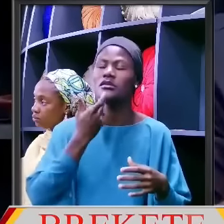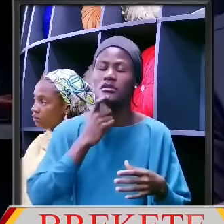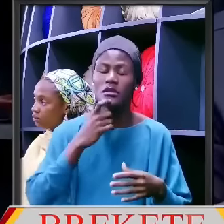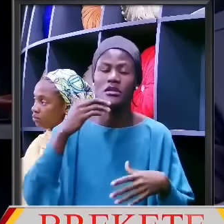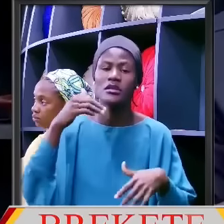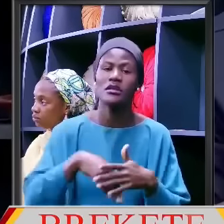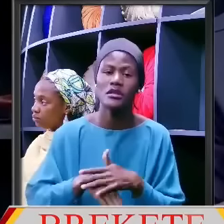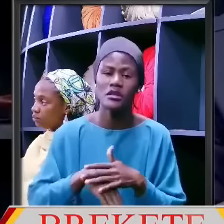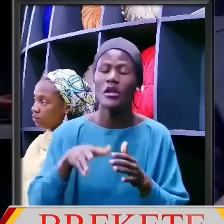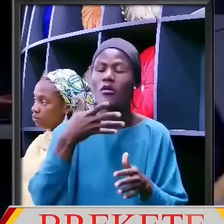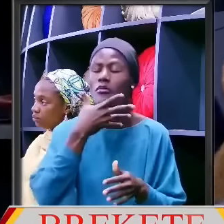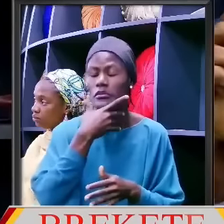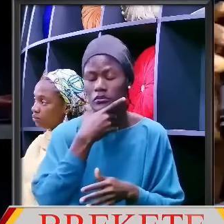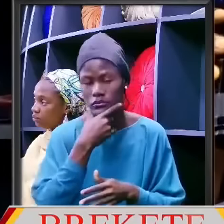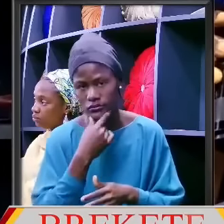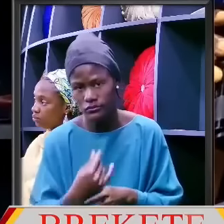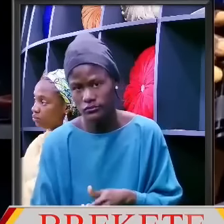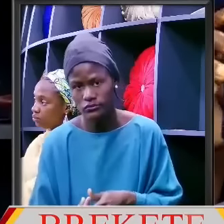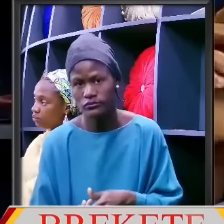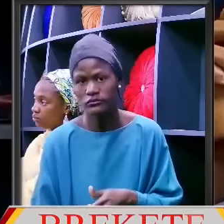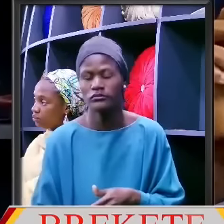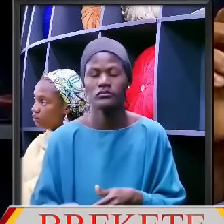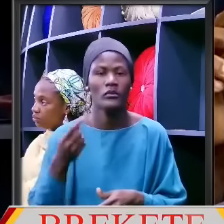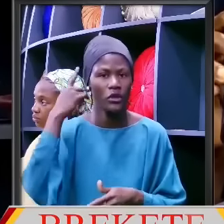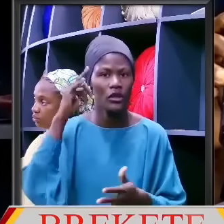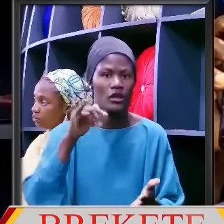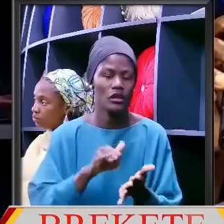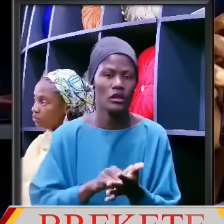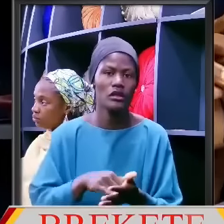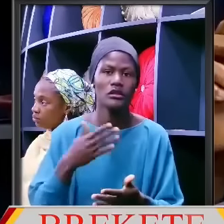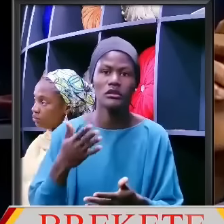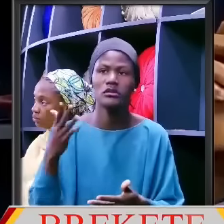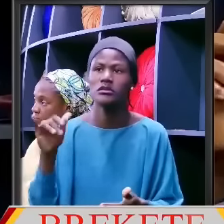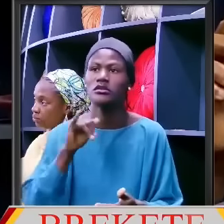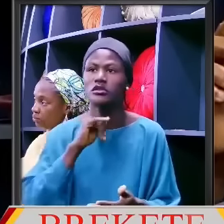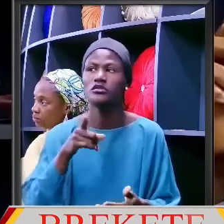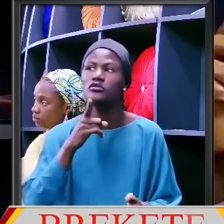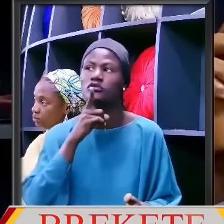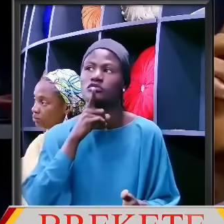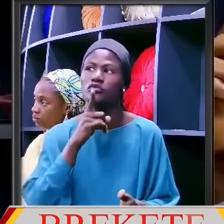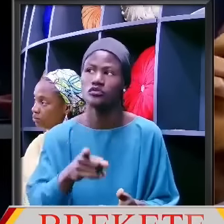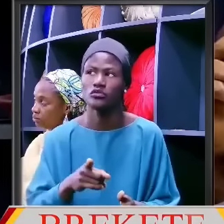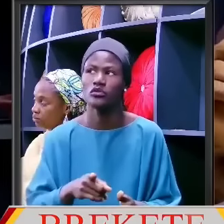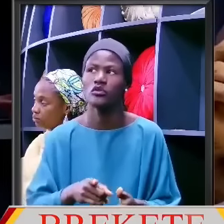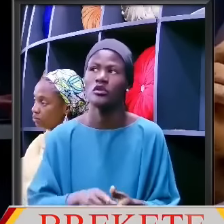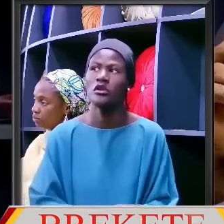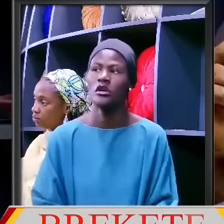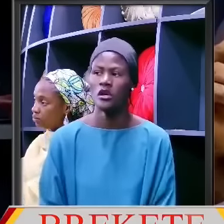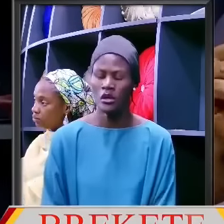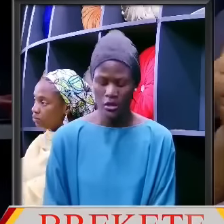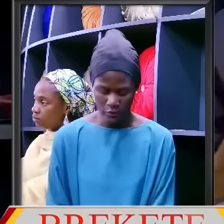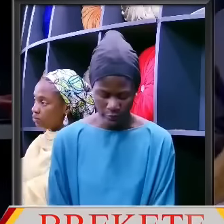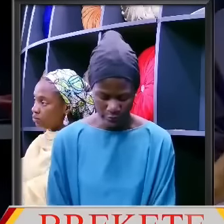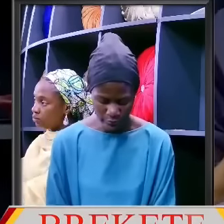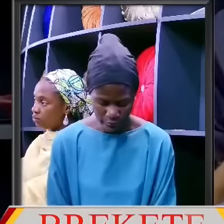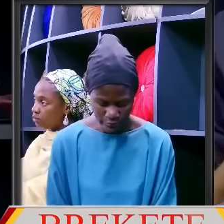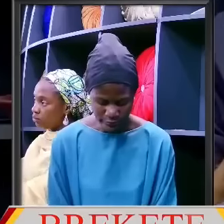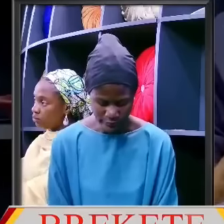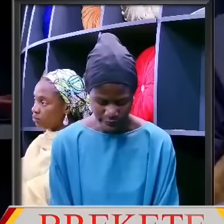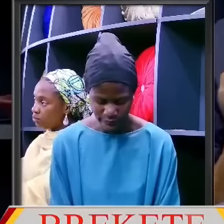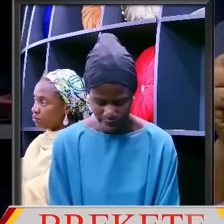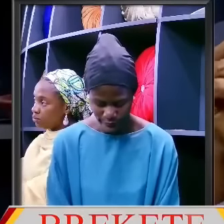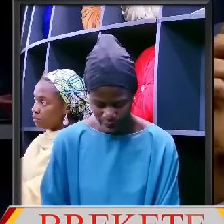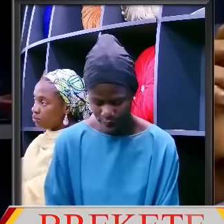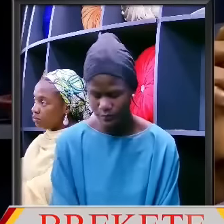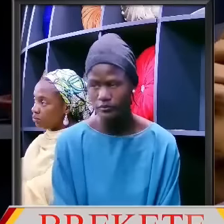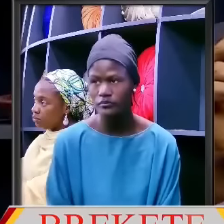pretense, assuming waiting if they talk not true, because we never hear from the father. This one not just assuming. If he be say waiting